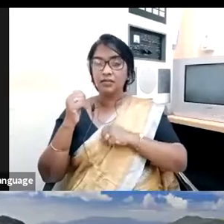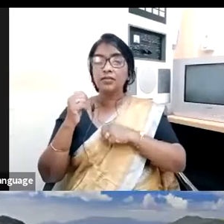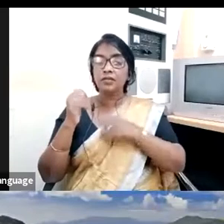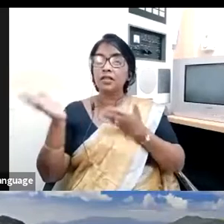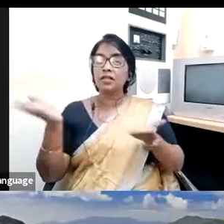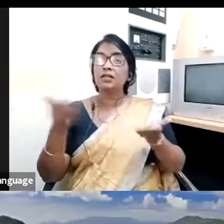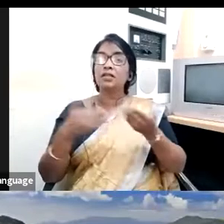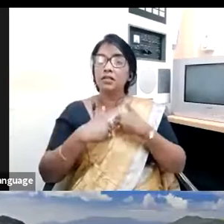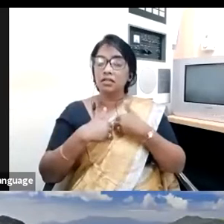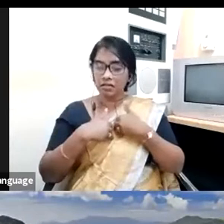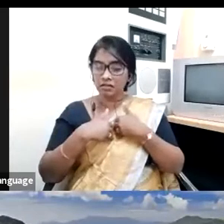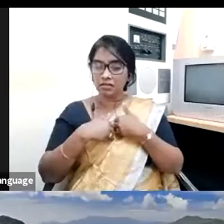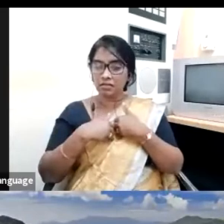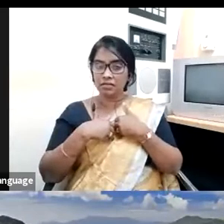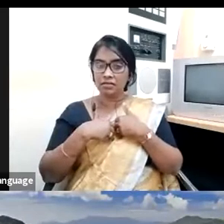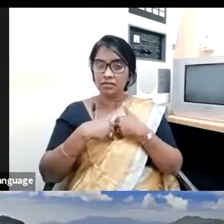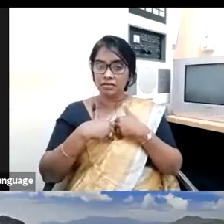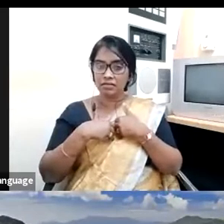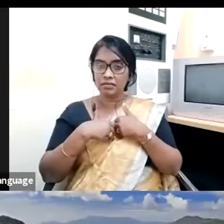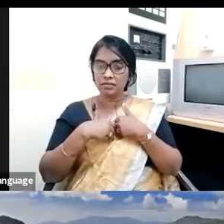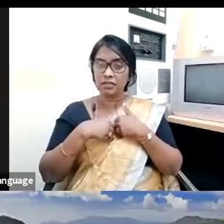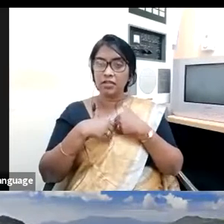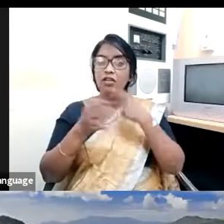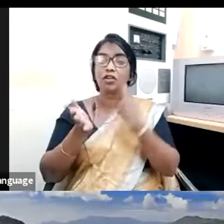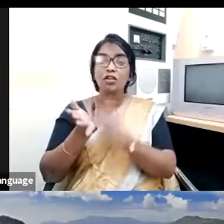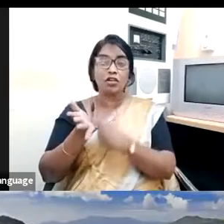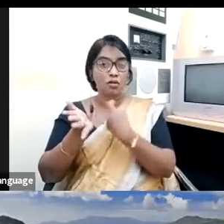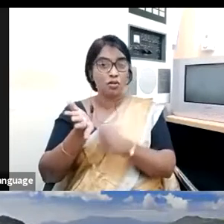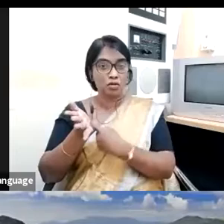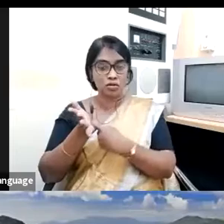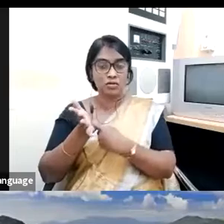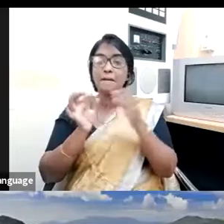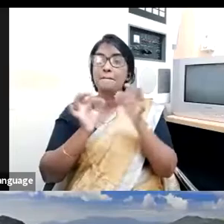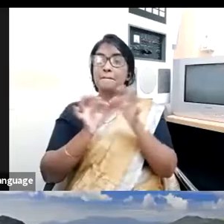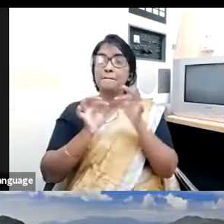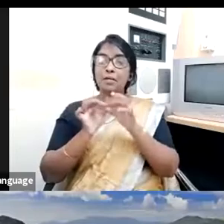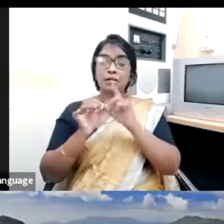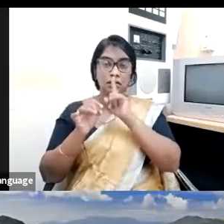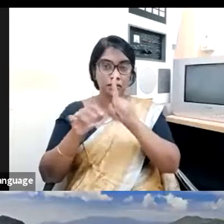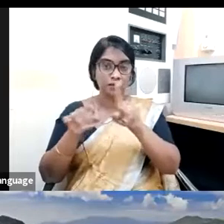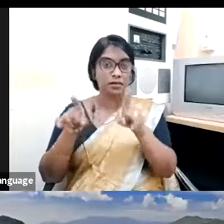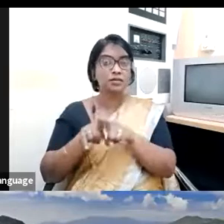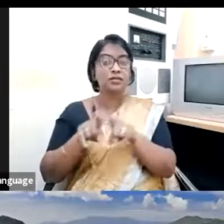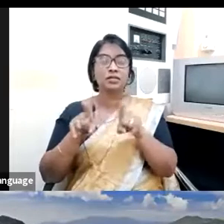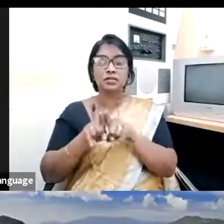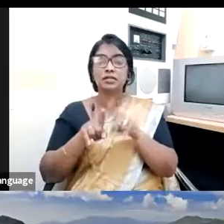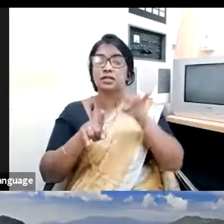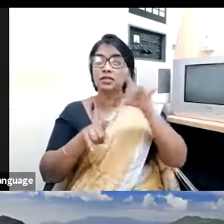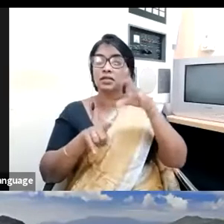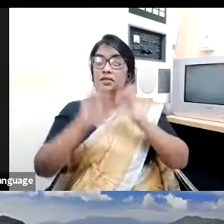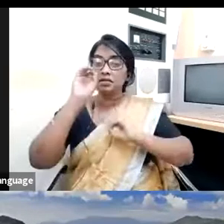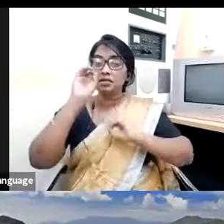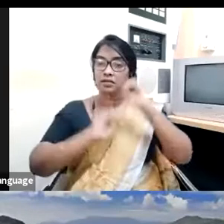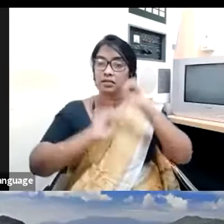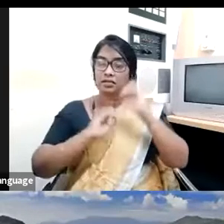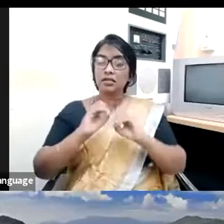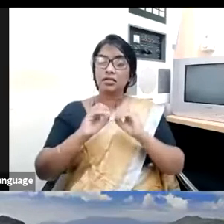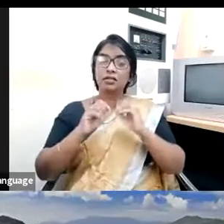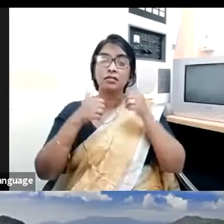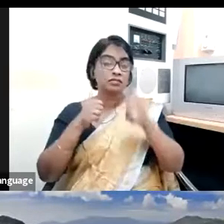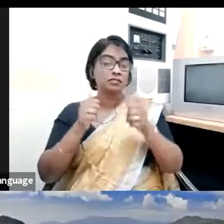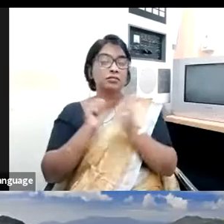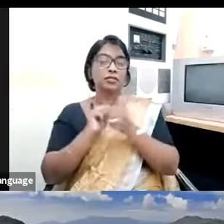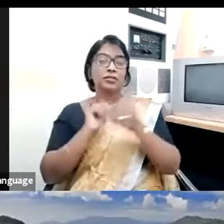the Roshan and Bhatia mentioned, move to 100% plus renewable energy driven companies. And I can tell